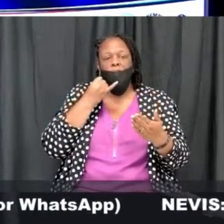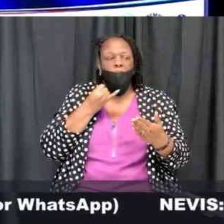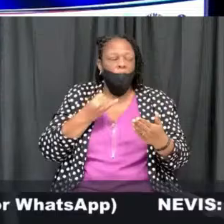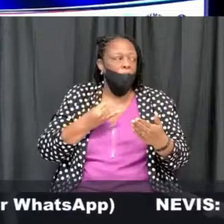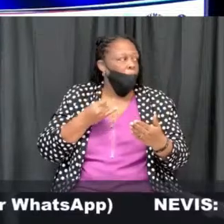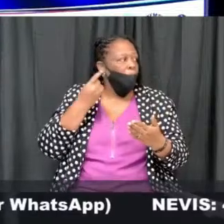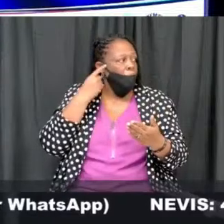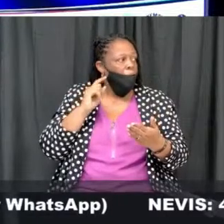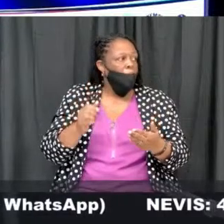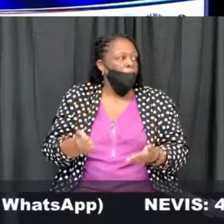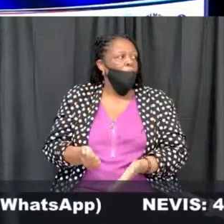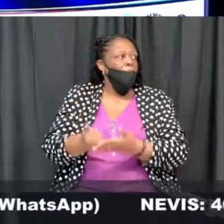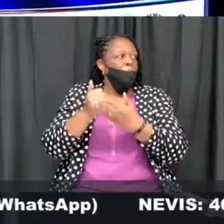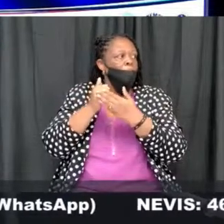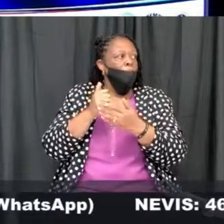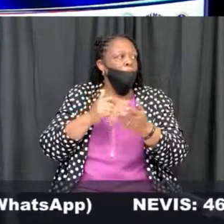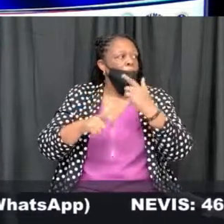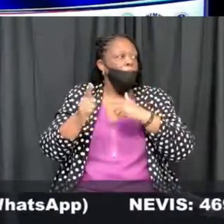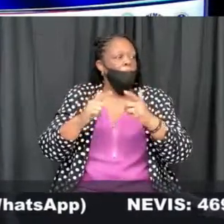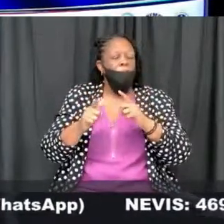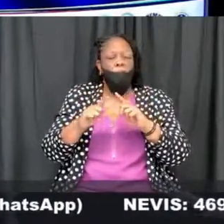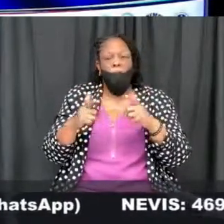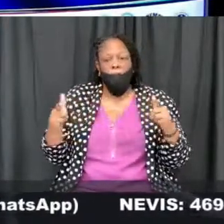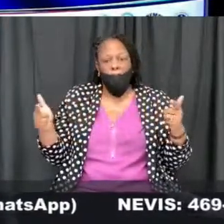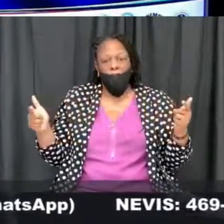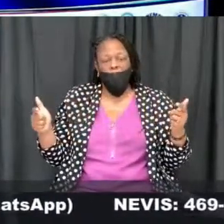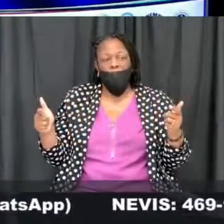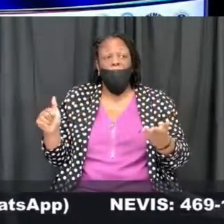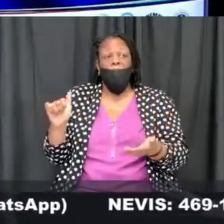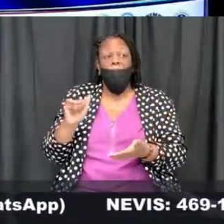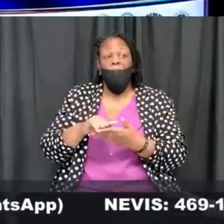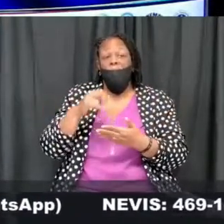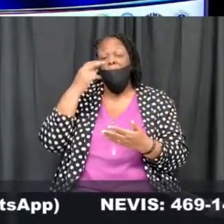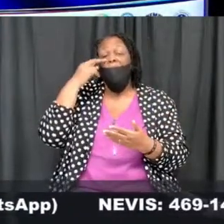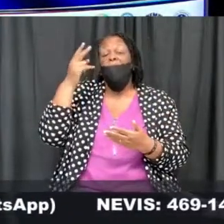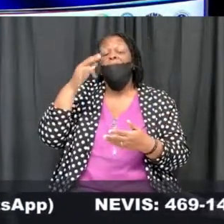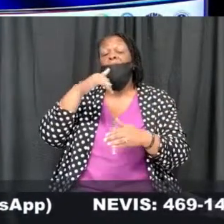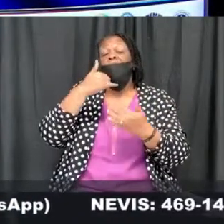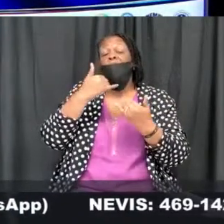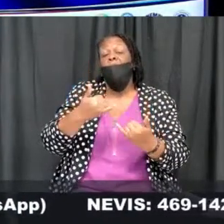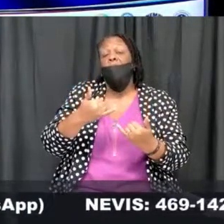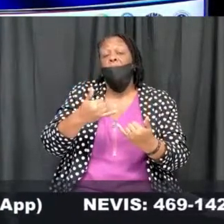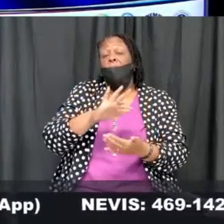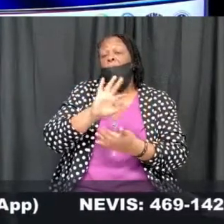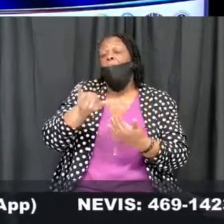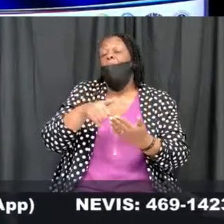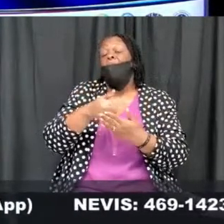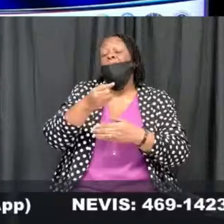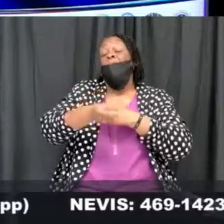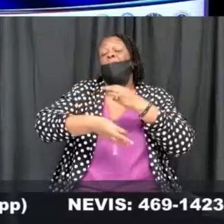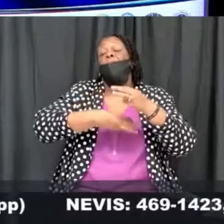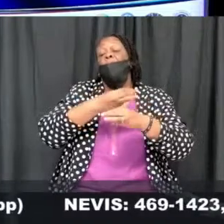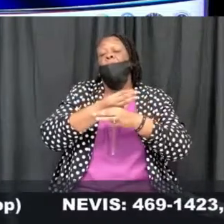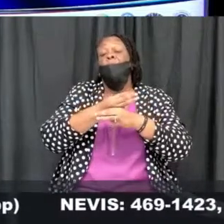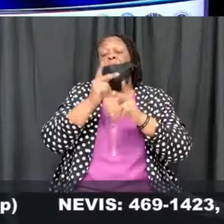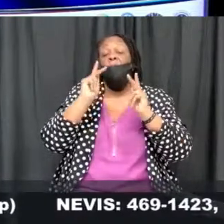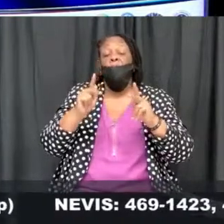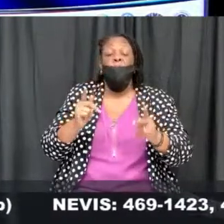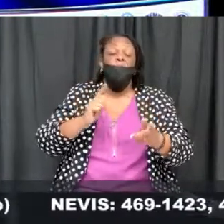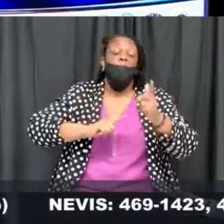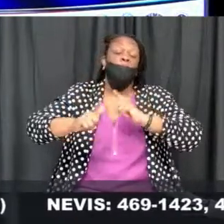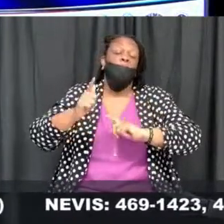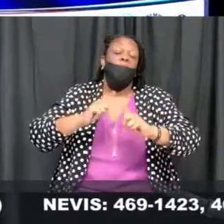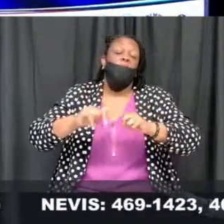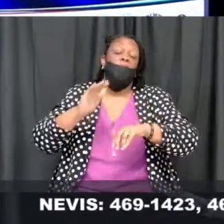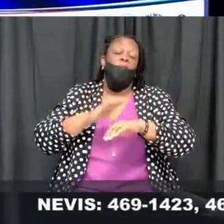sign language, which is so important. Internationally, that is what we see now. And St. Kitts, of course, has come of age in that we